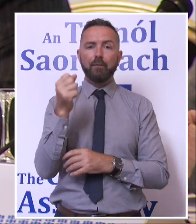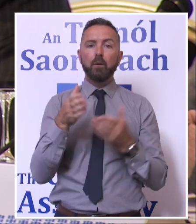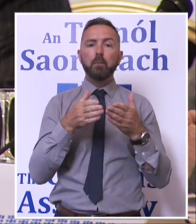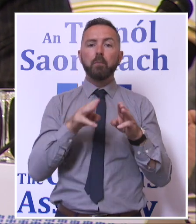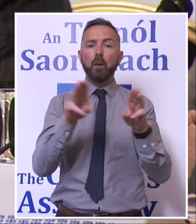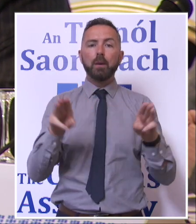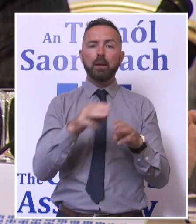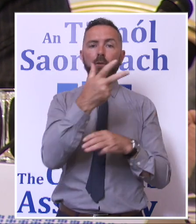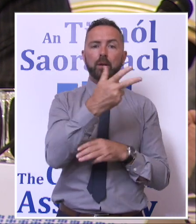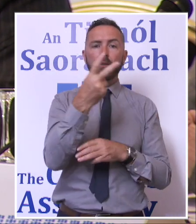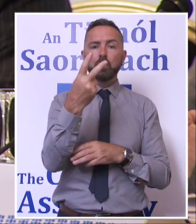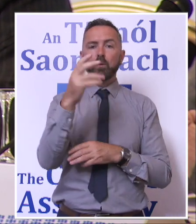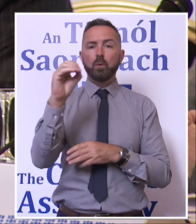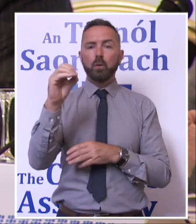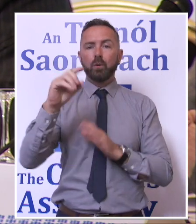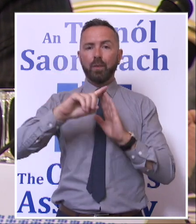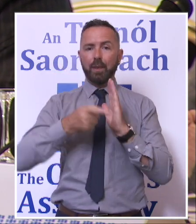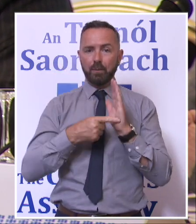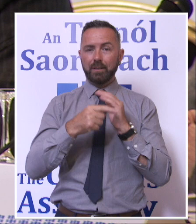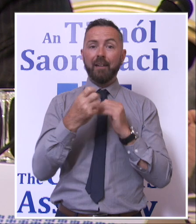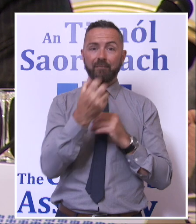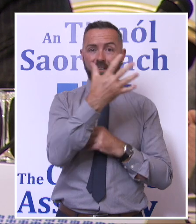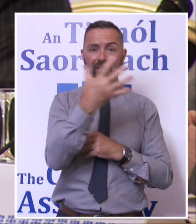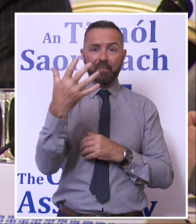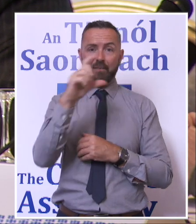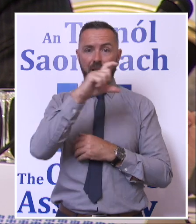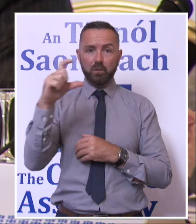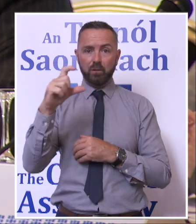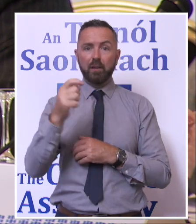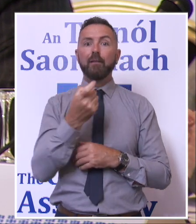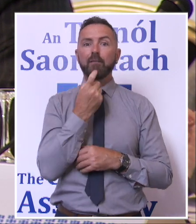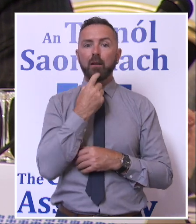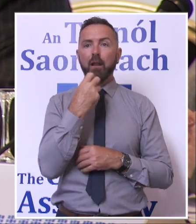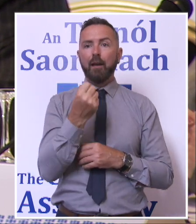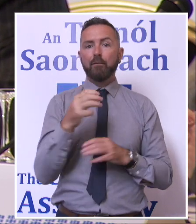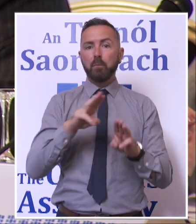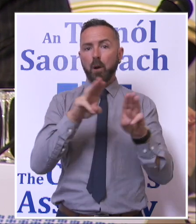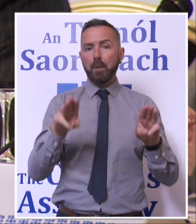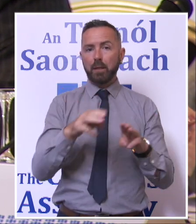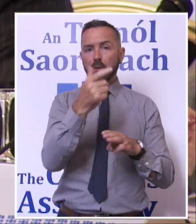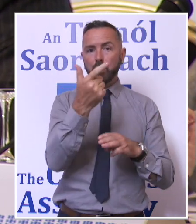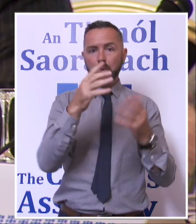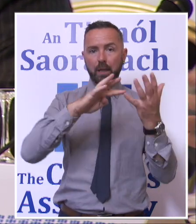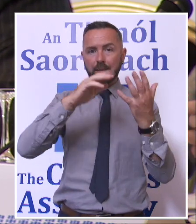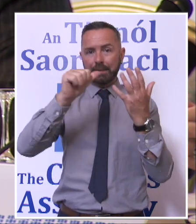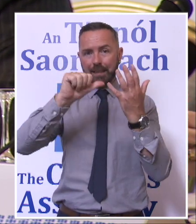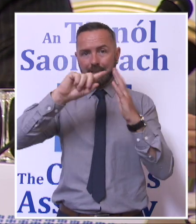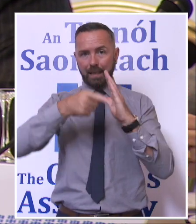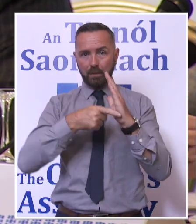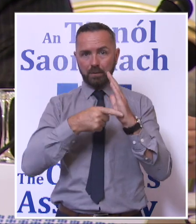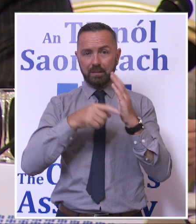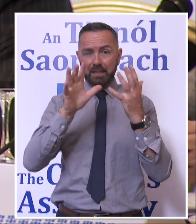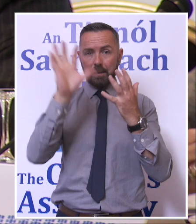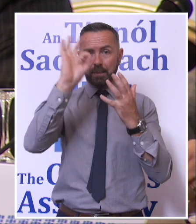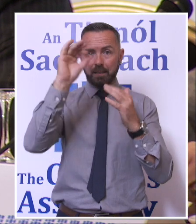of 332,000, has 55 councillors, while Fingal, which has a population of 296,000, about 10%